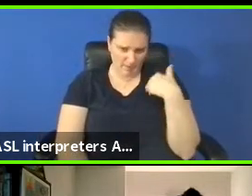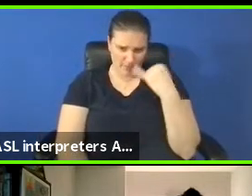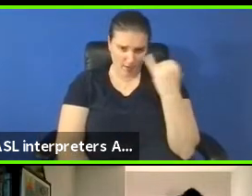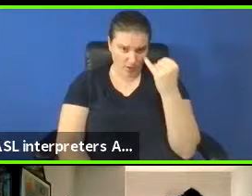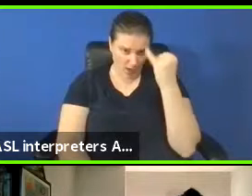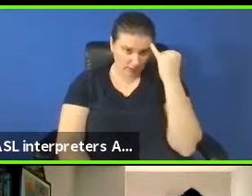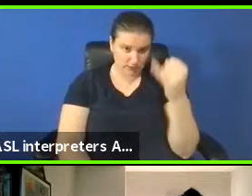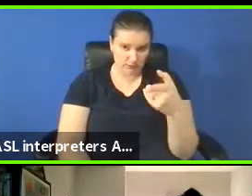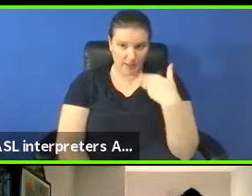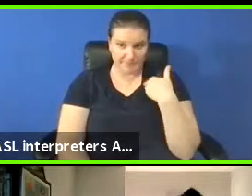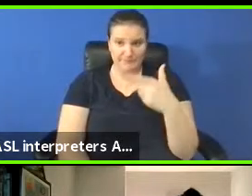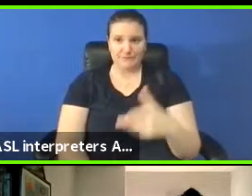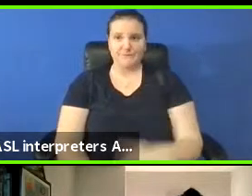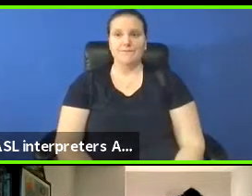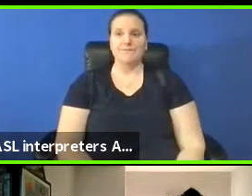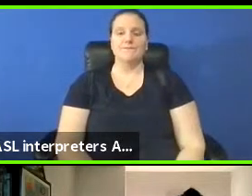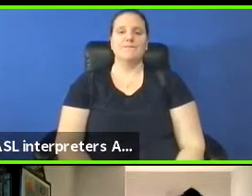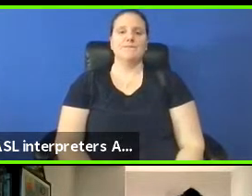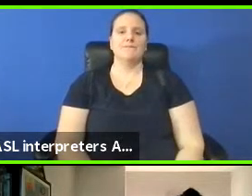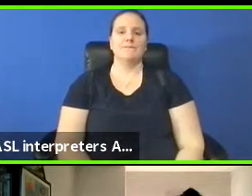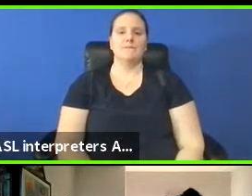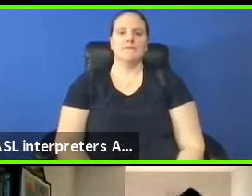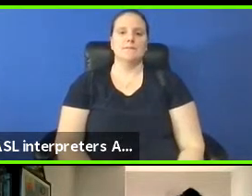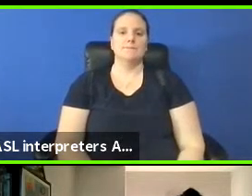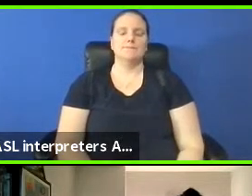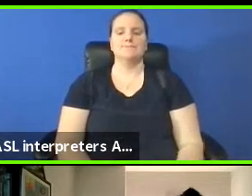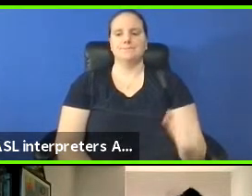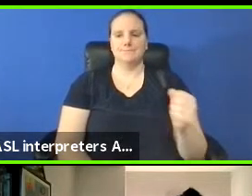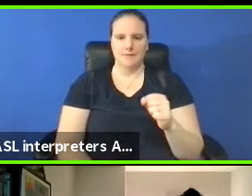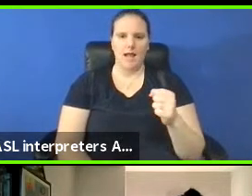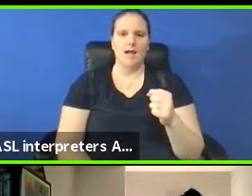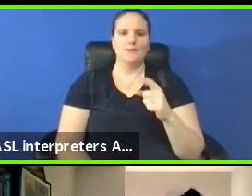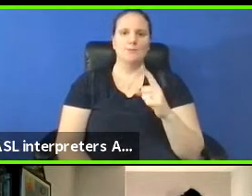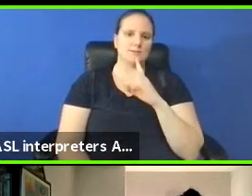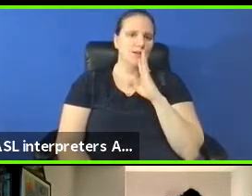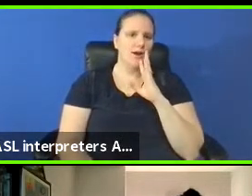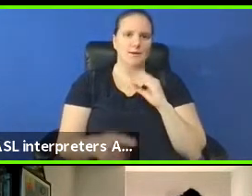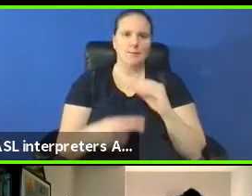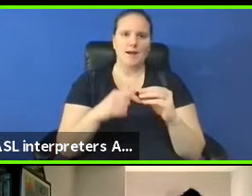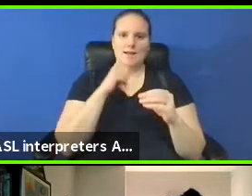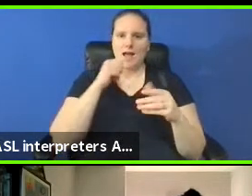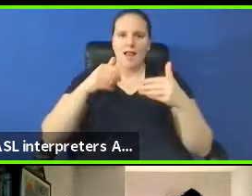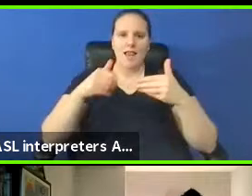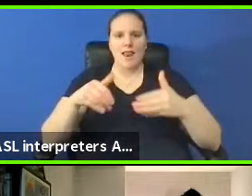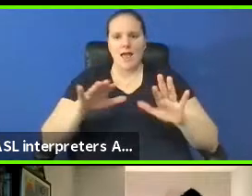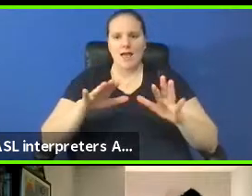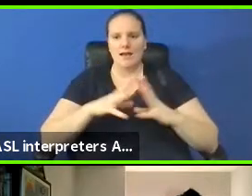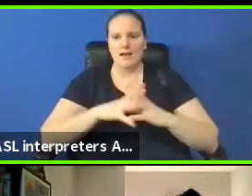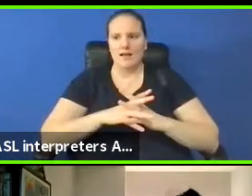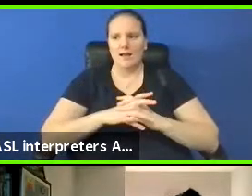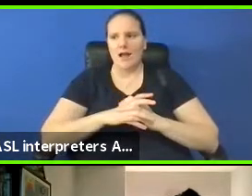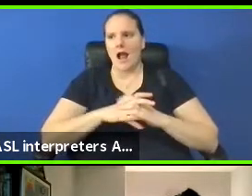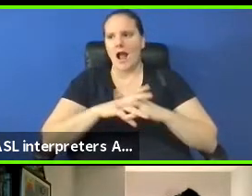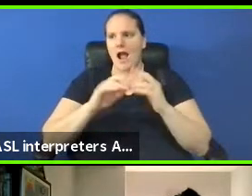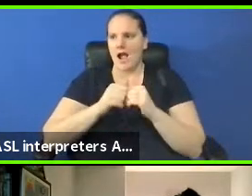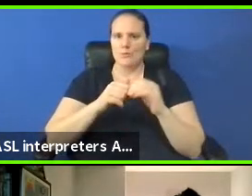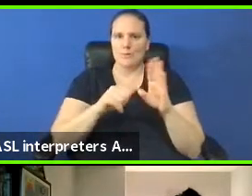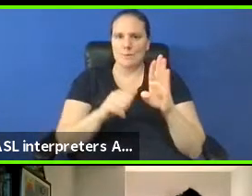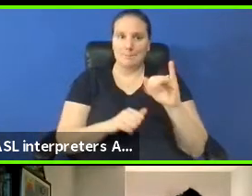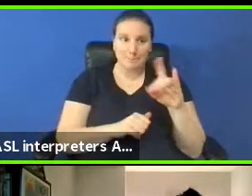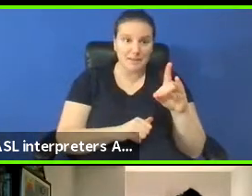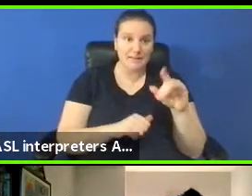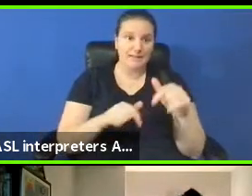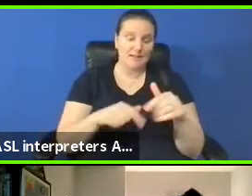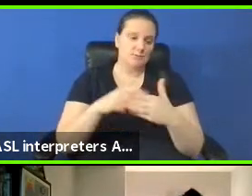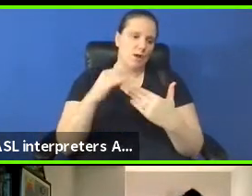ideas. Yeah, and we talked about not letting how we bid the